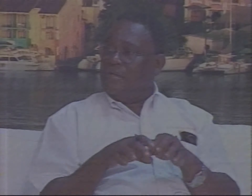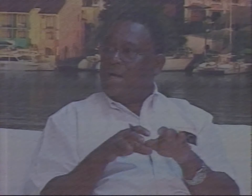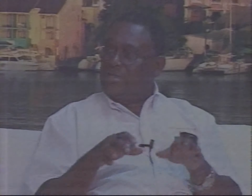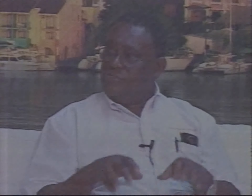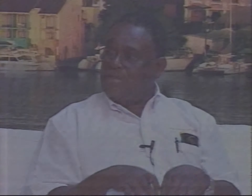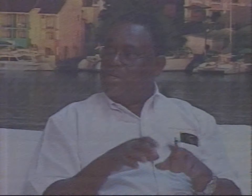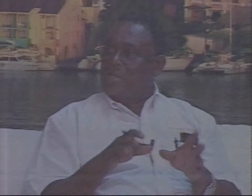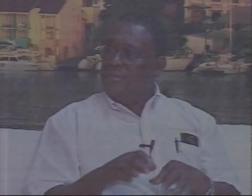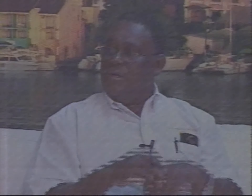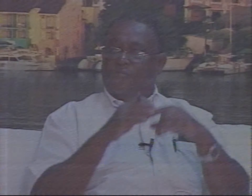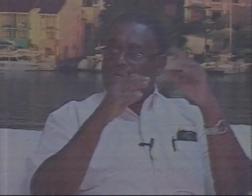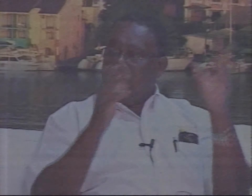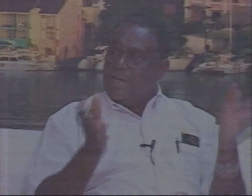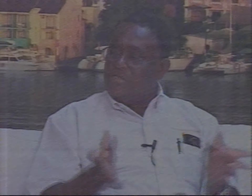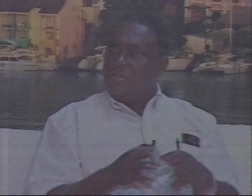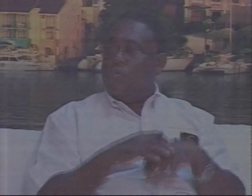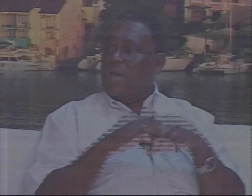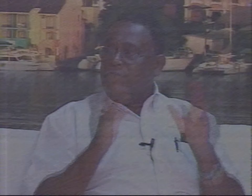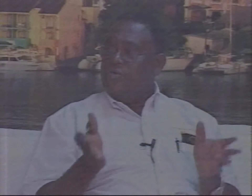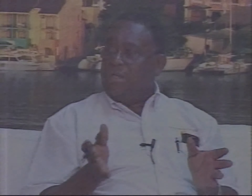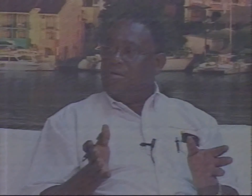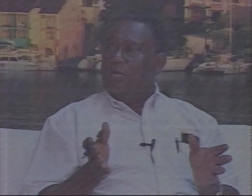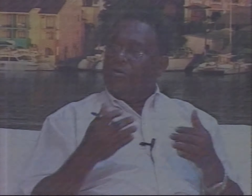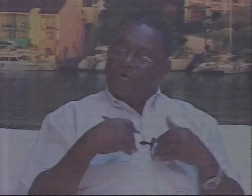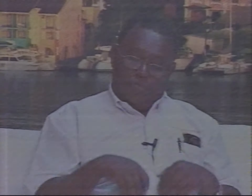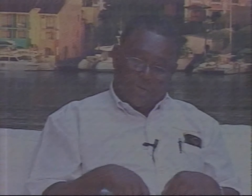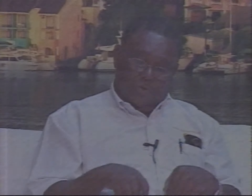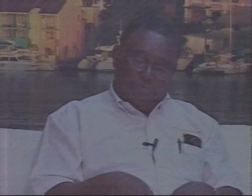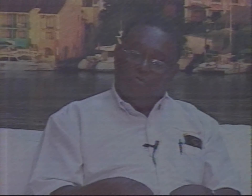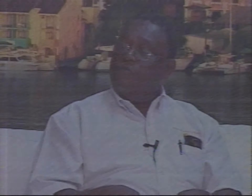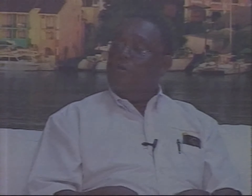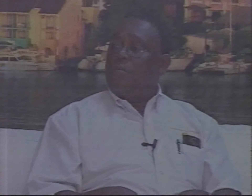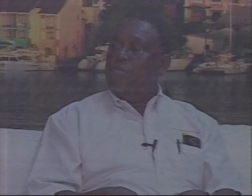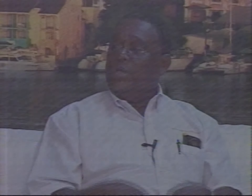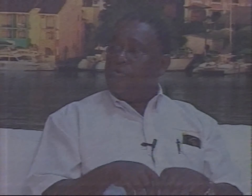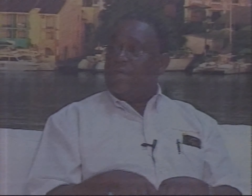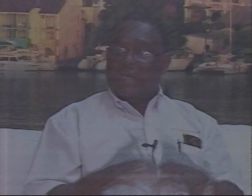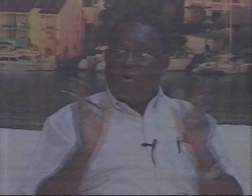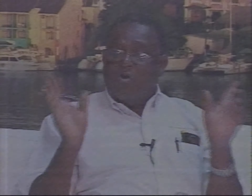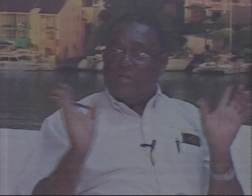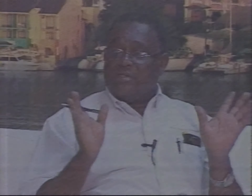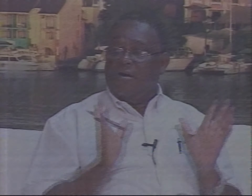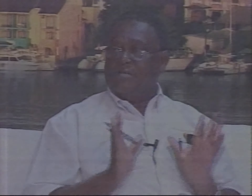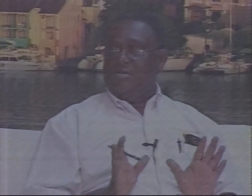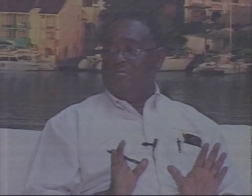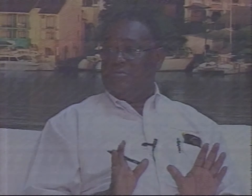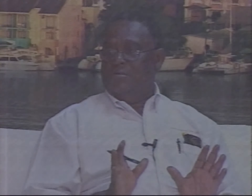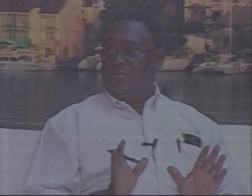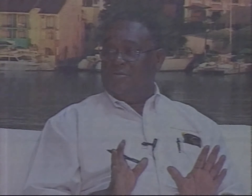can access the internet. If you need lights, whatever you need, through the form, we'll know that. And all it's costing